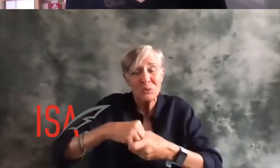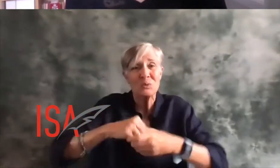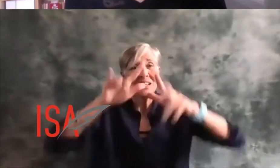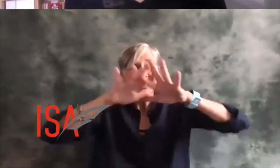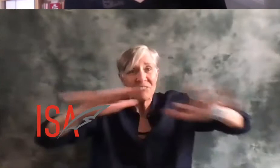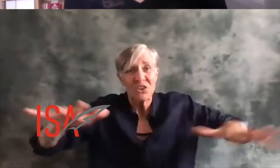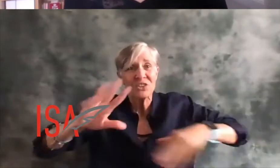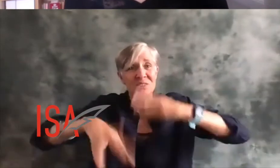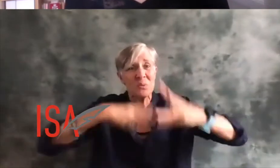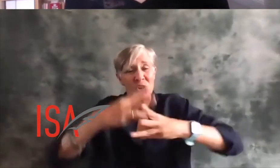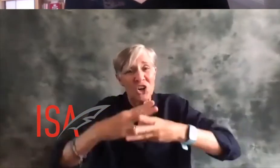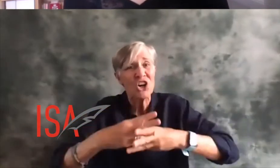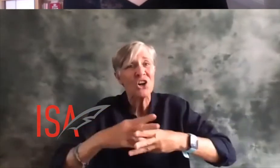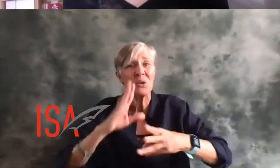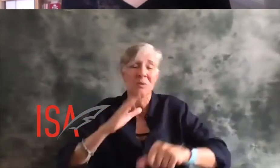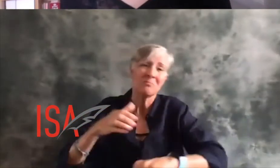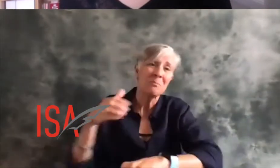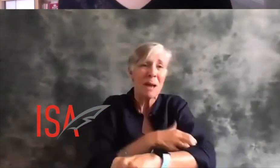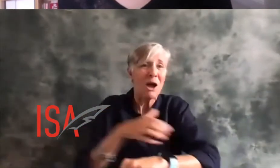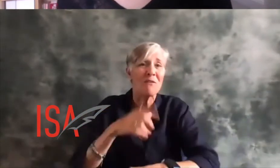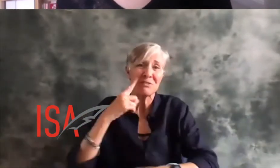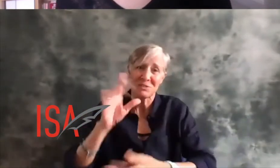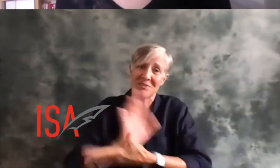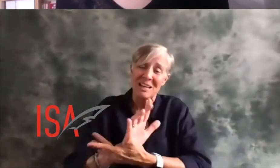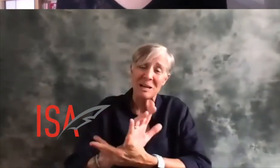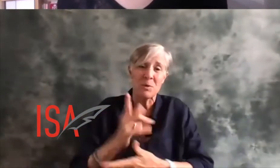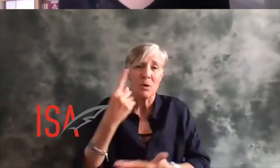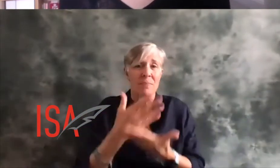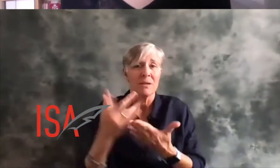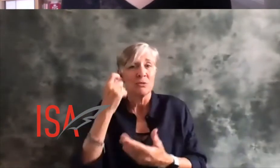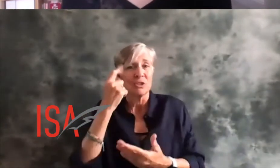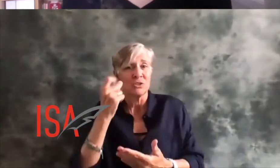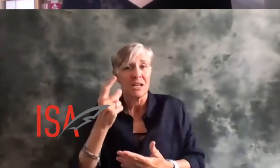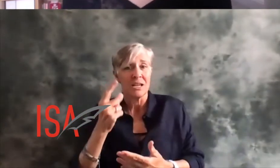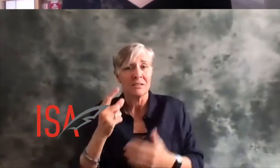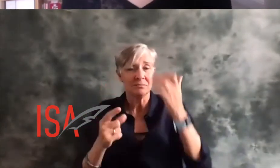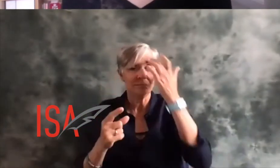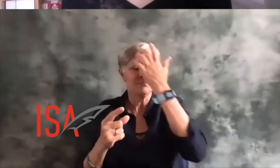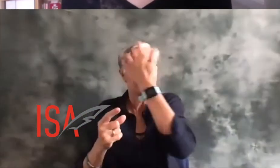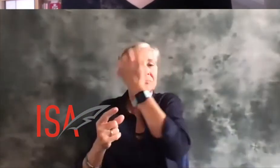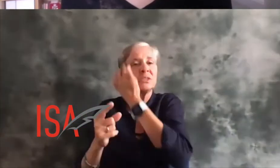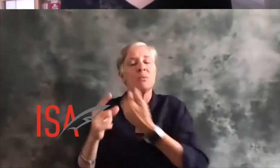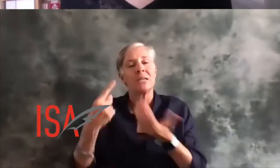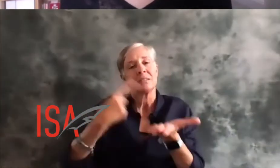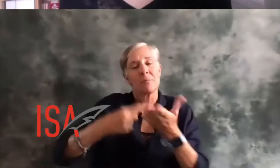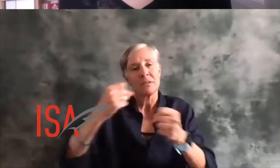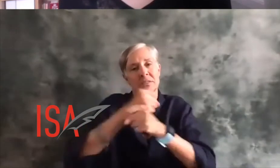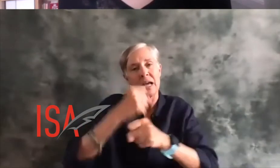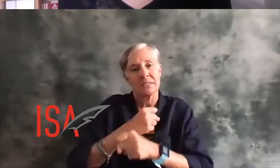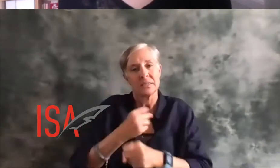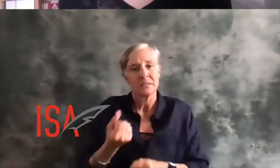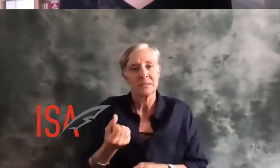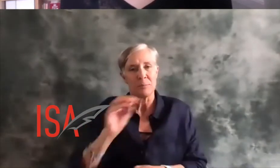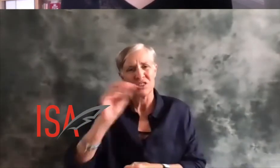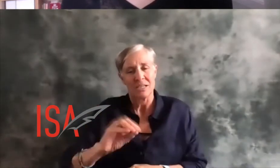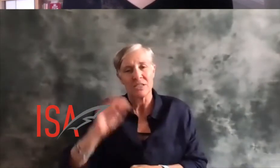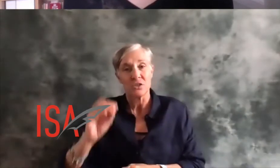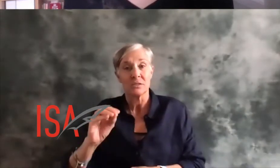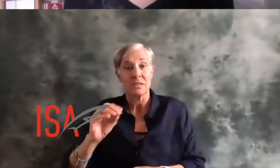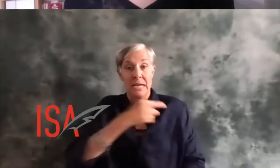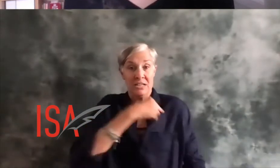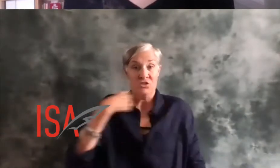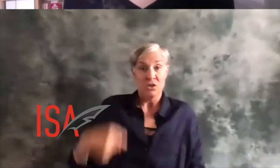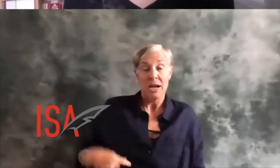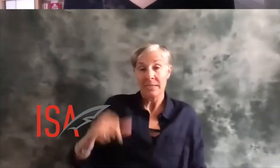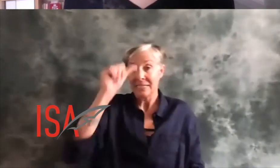in. I think one thing to understand is, going back to stats, is that Asia, in China and India are the